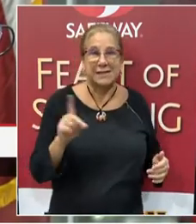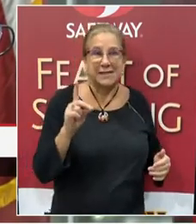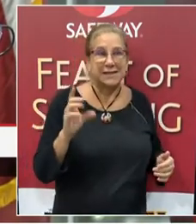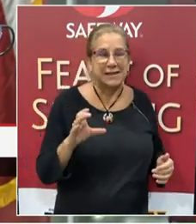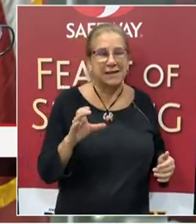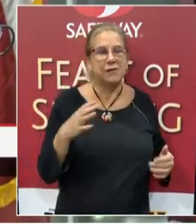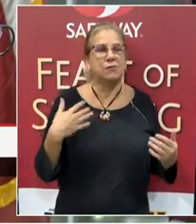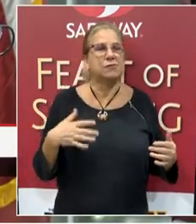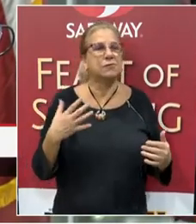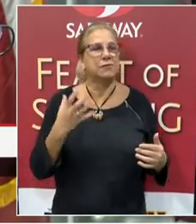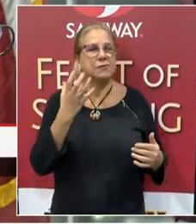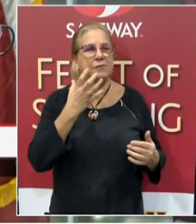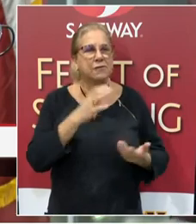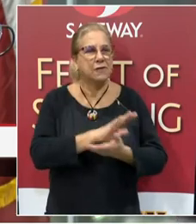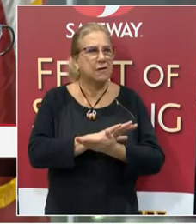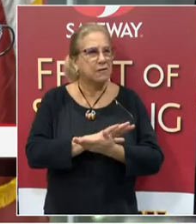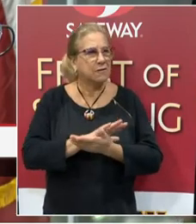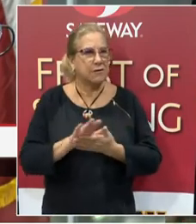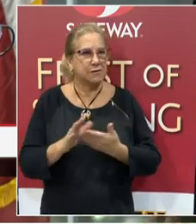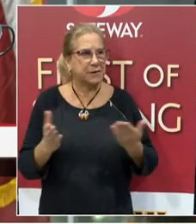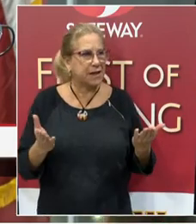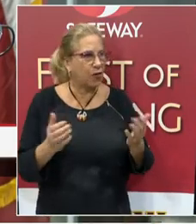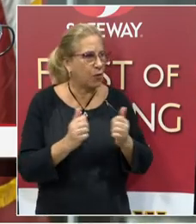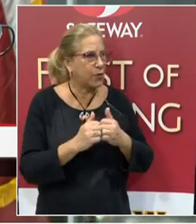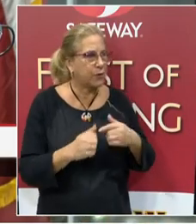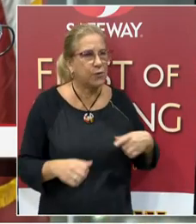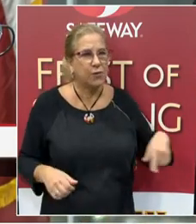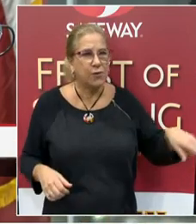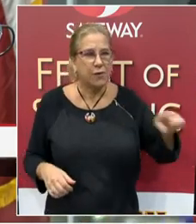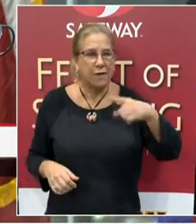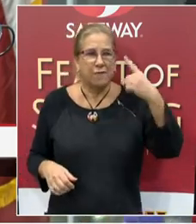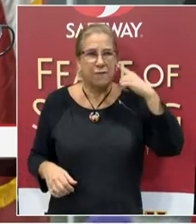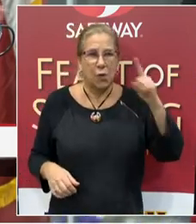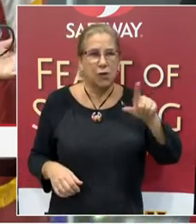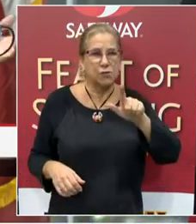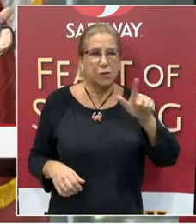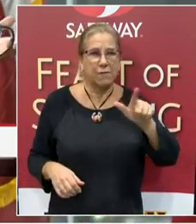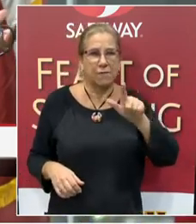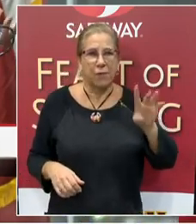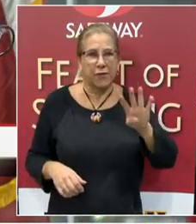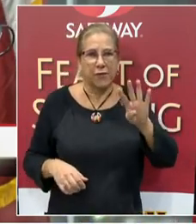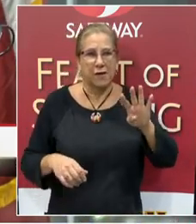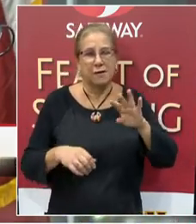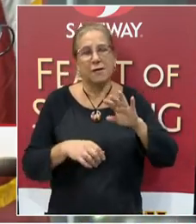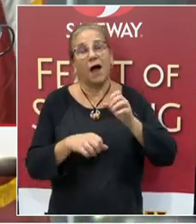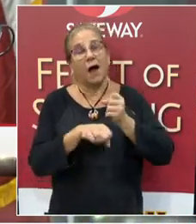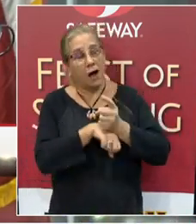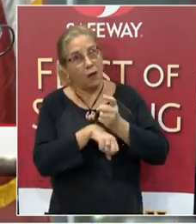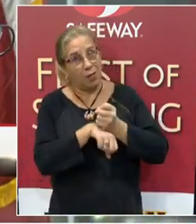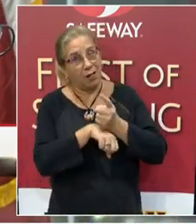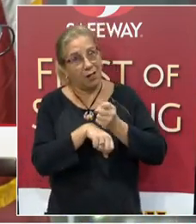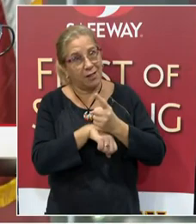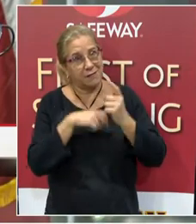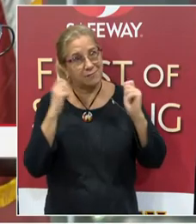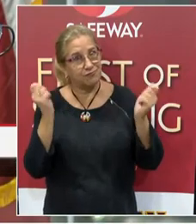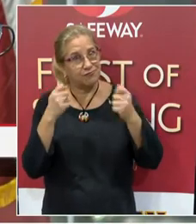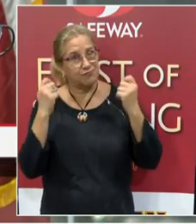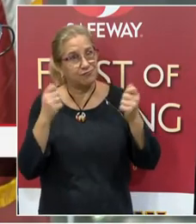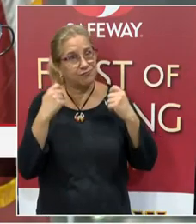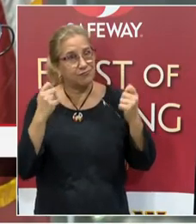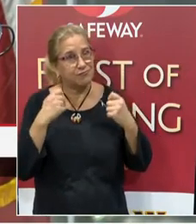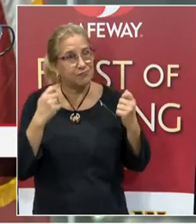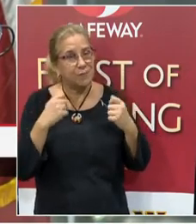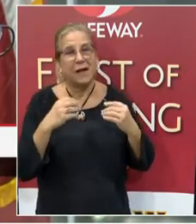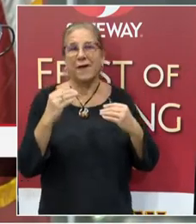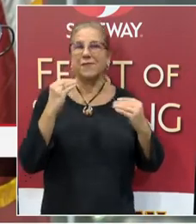all today for the 24th annual Feast of Sharing. Isn't it phenomenal to be back in this room after 2019 was